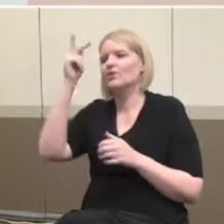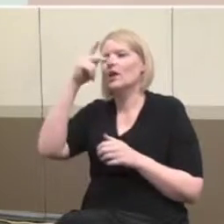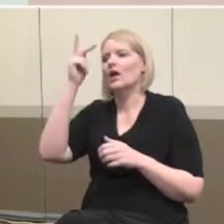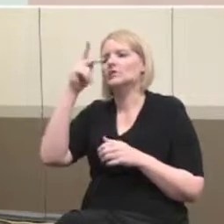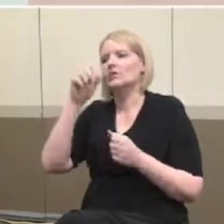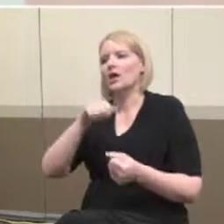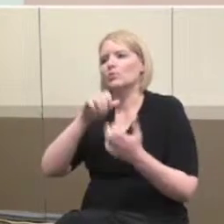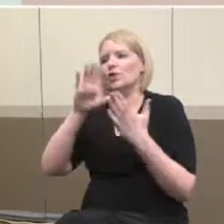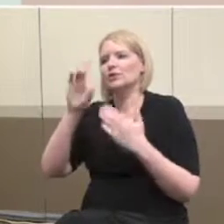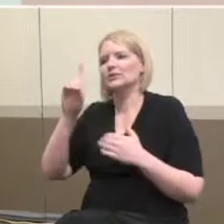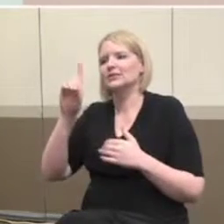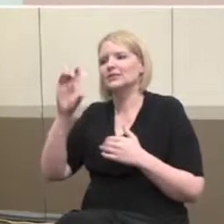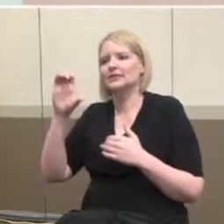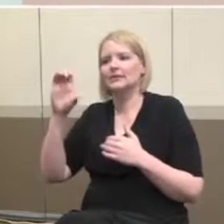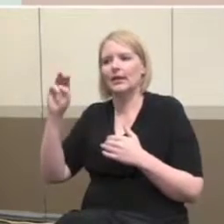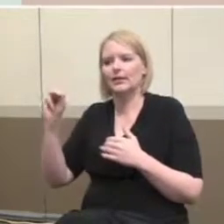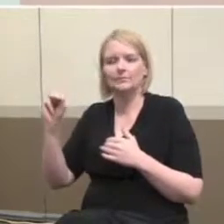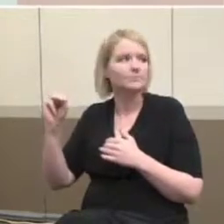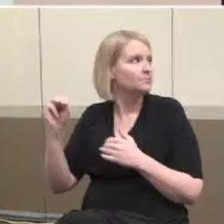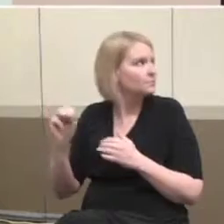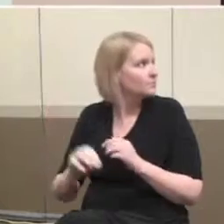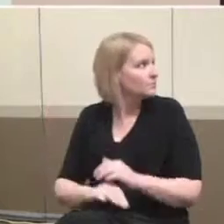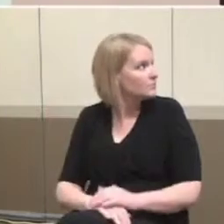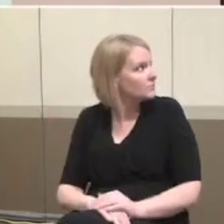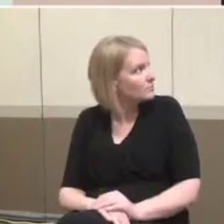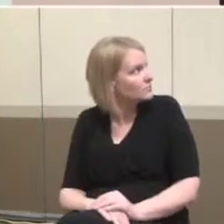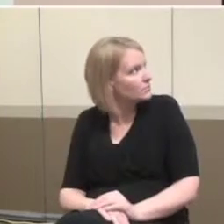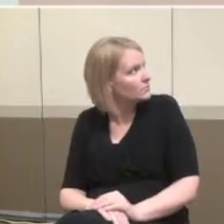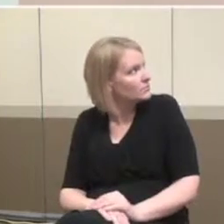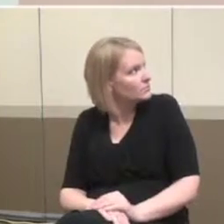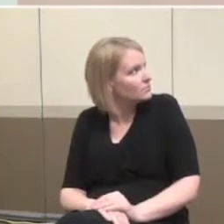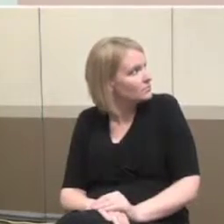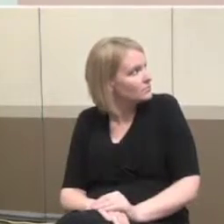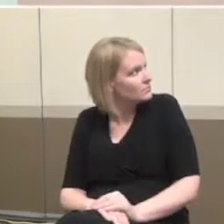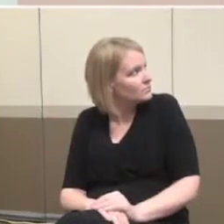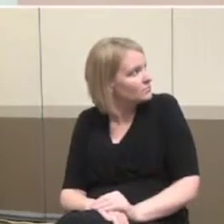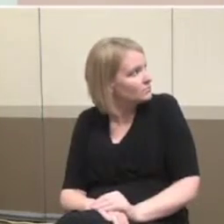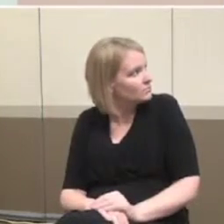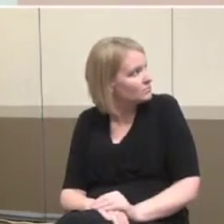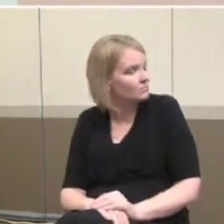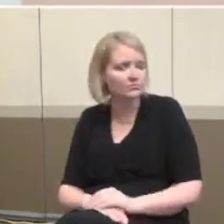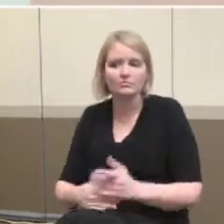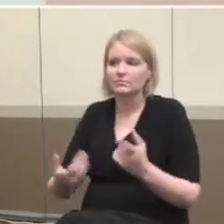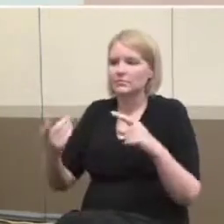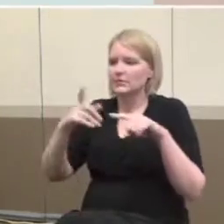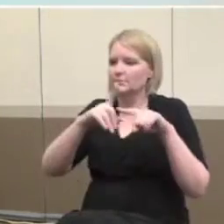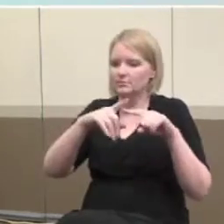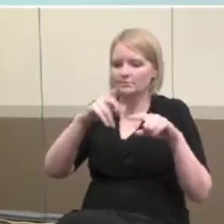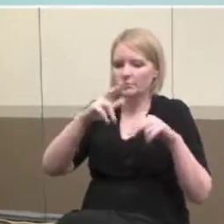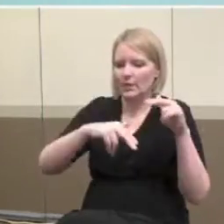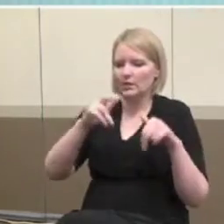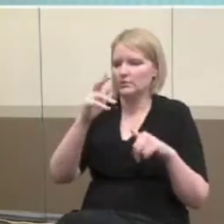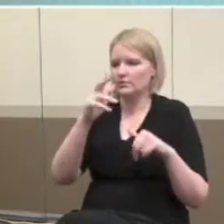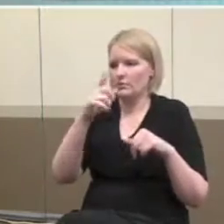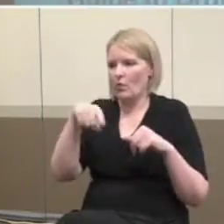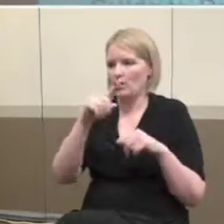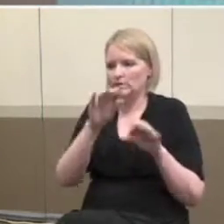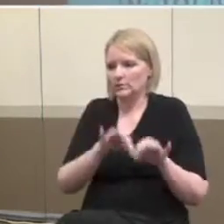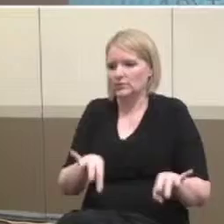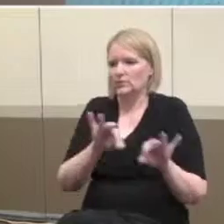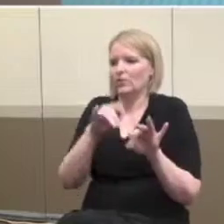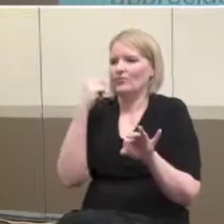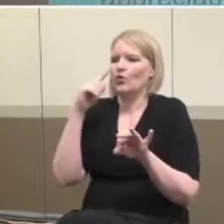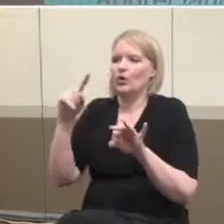Philosophy and approach of DCM, the structure of a drum circle music event is built upon the components that are essential